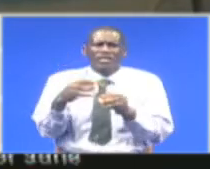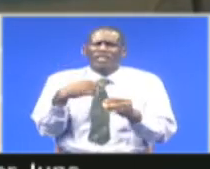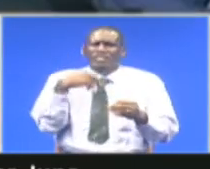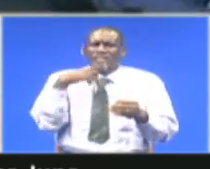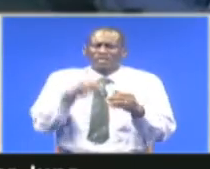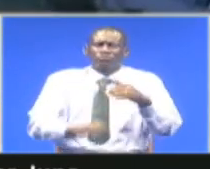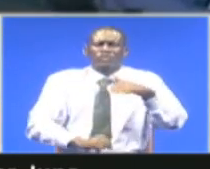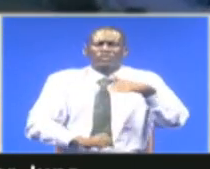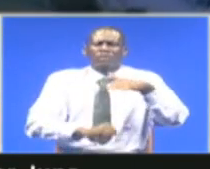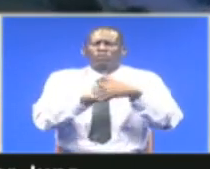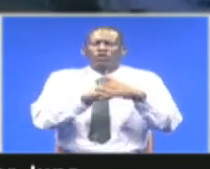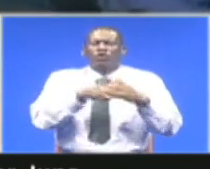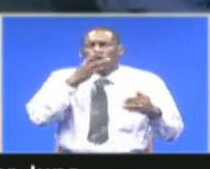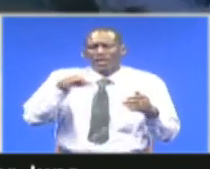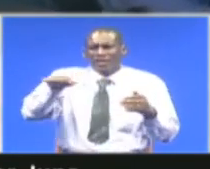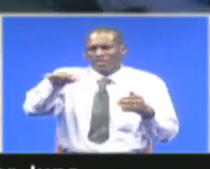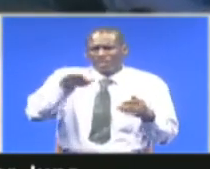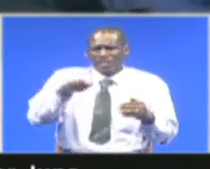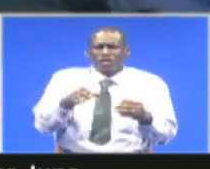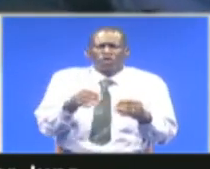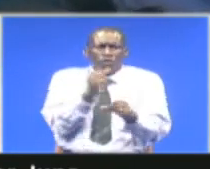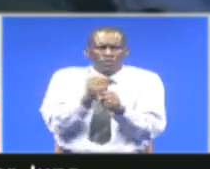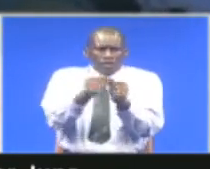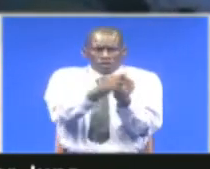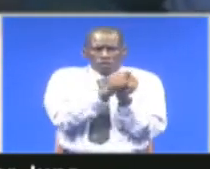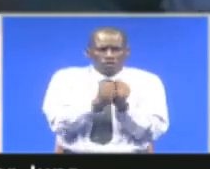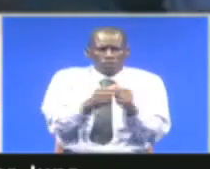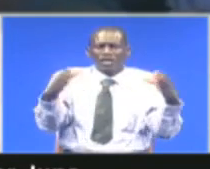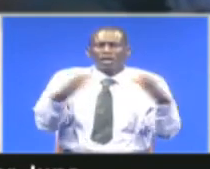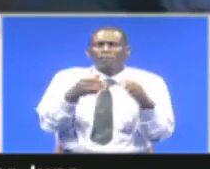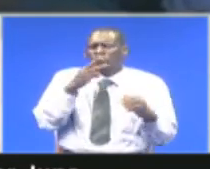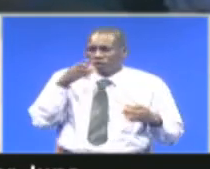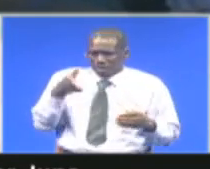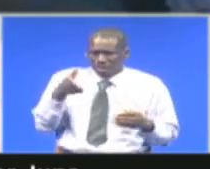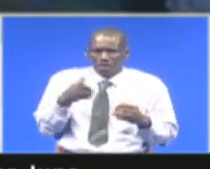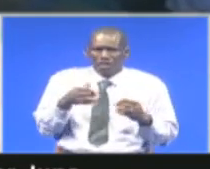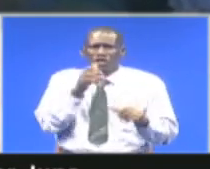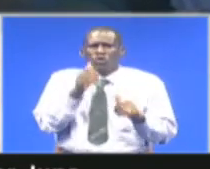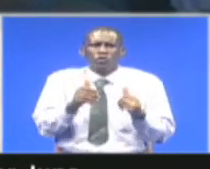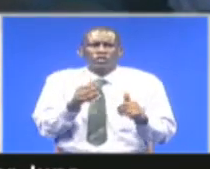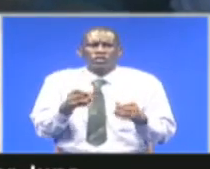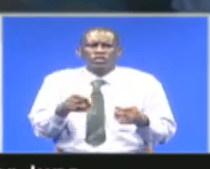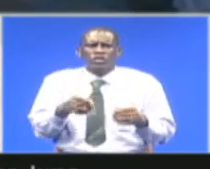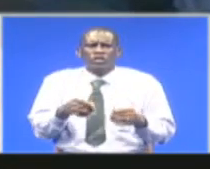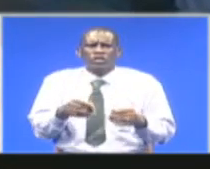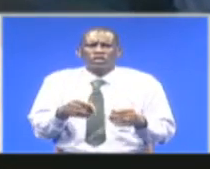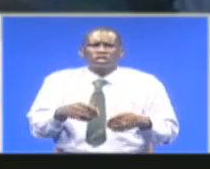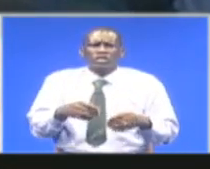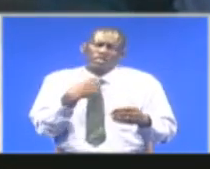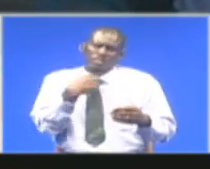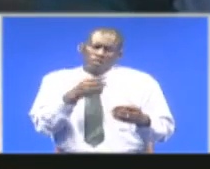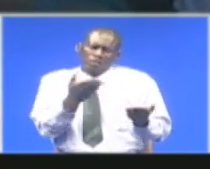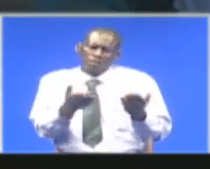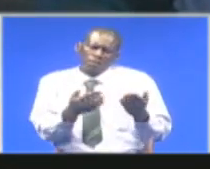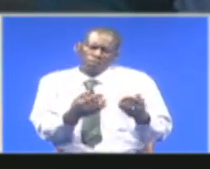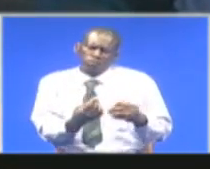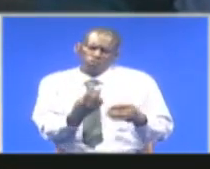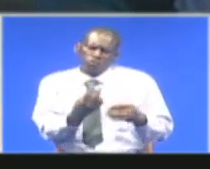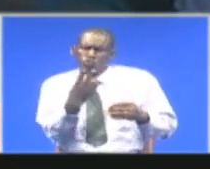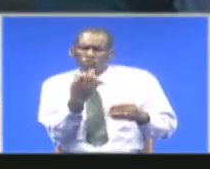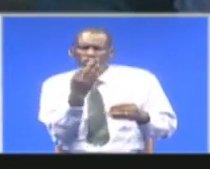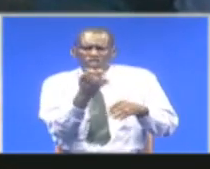Na tunashirikiana pamoja na Kimawasco ambao wao ni jukumu lao sasa kutoa kiwango cha kuweza kulipa maji ambapo nakadiria pengine itakuwa shilingi 2 hadi shilingi